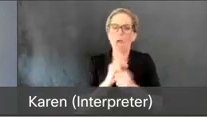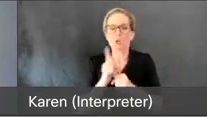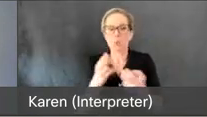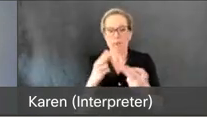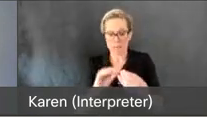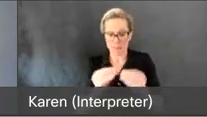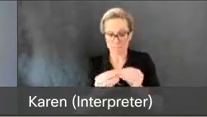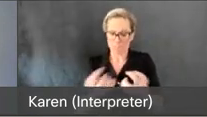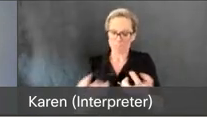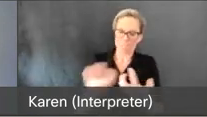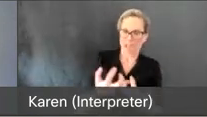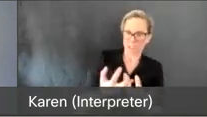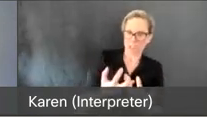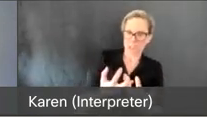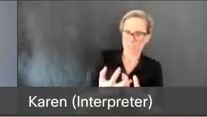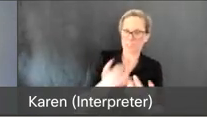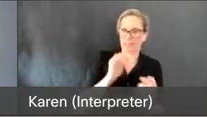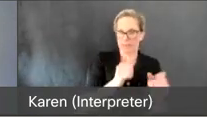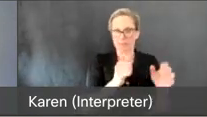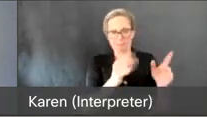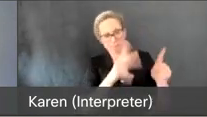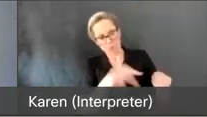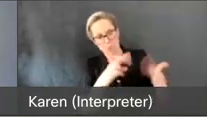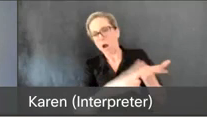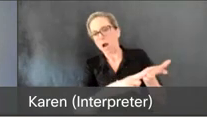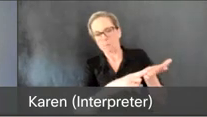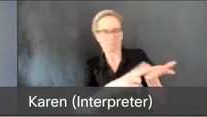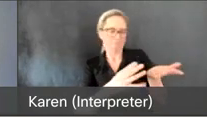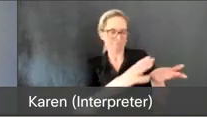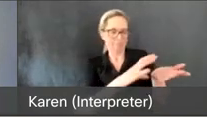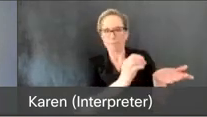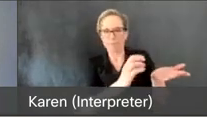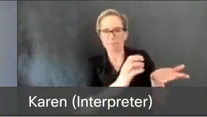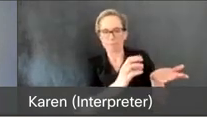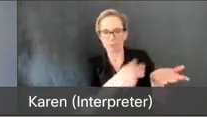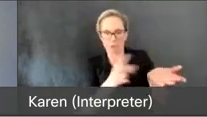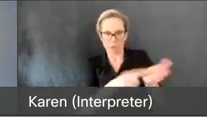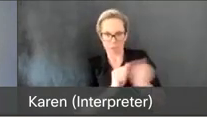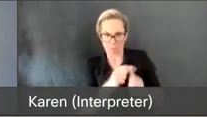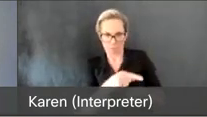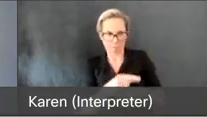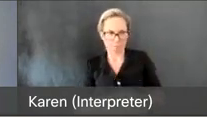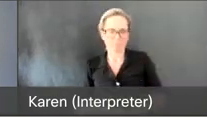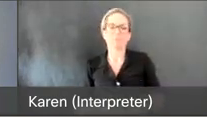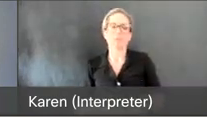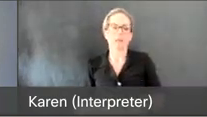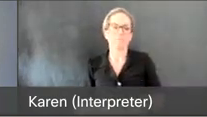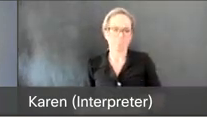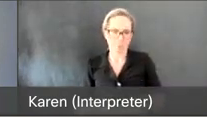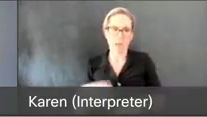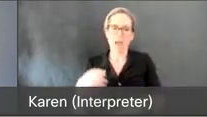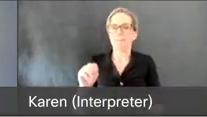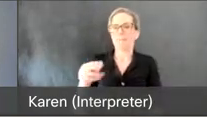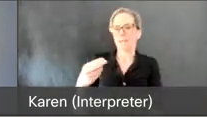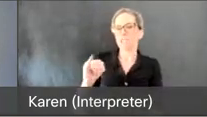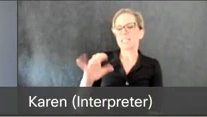the entity you're hiring. And as I just said, the MHIC is going to be a great